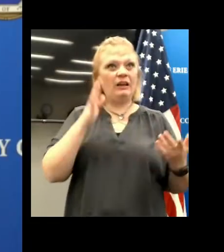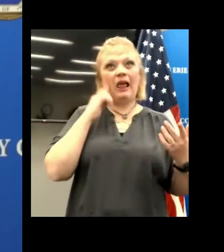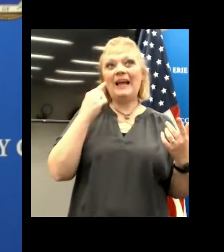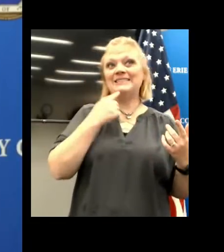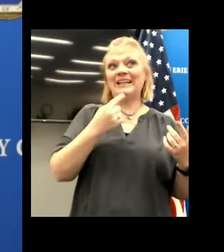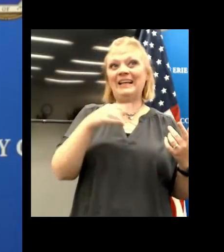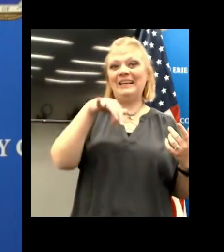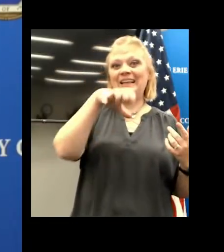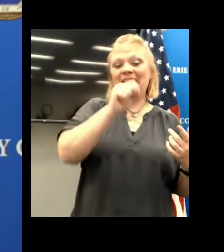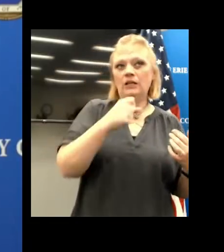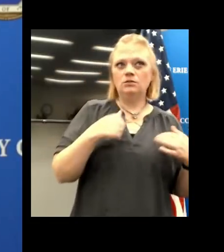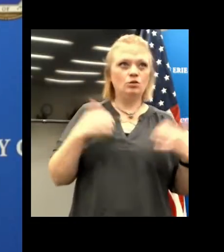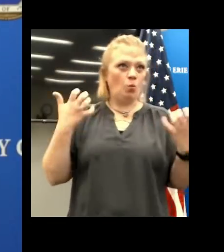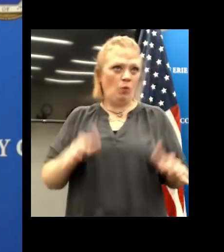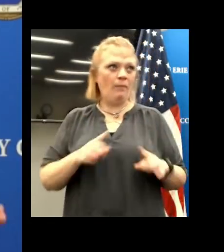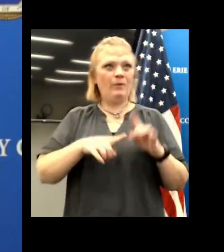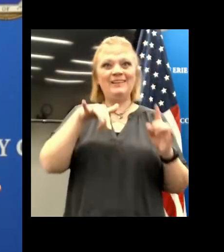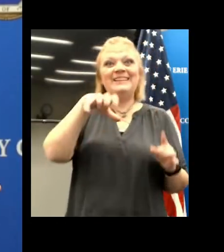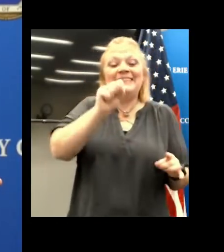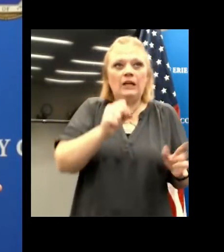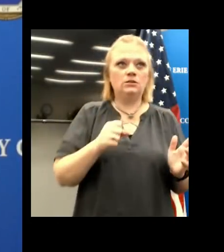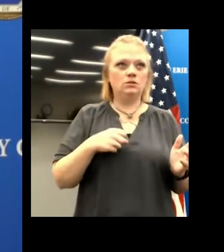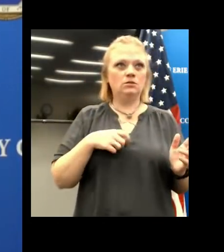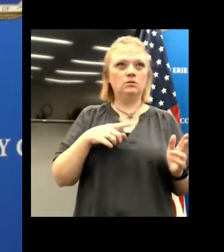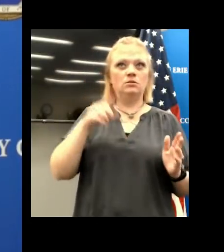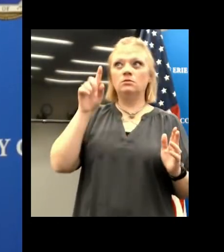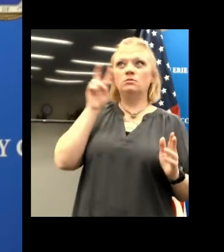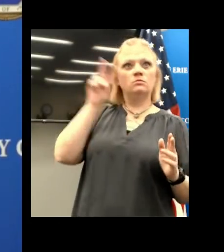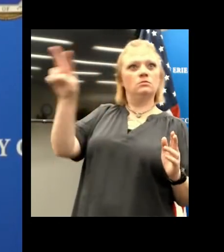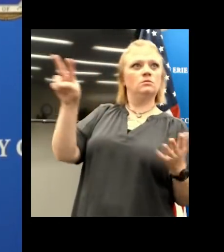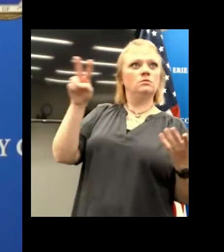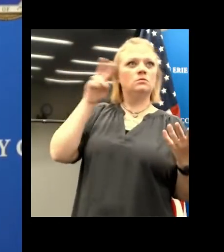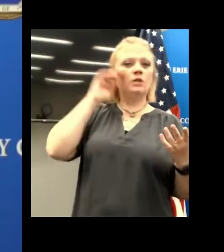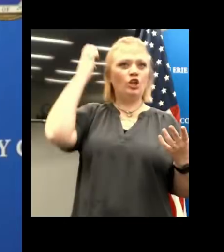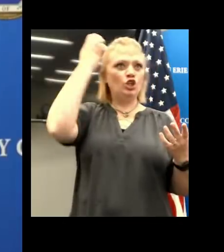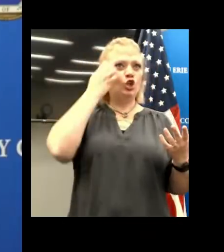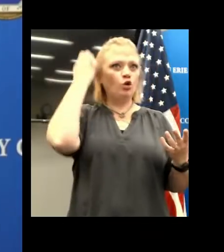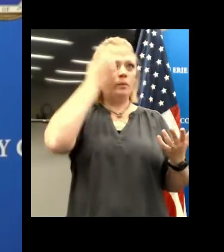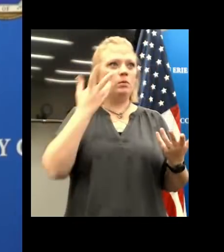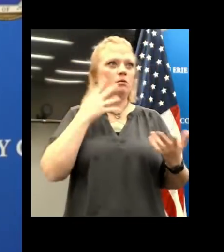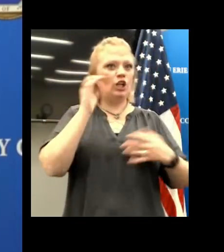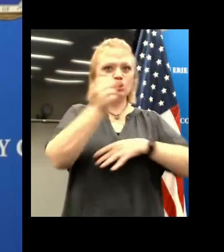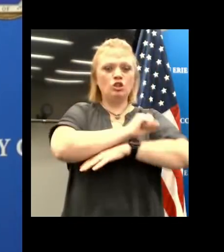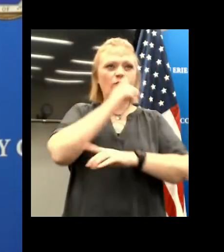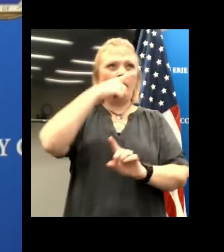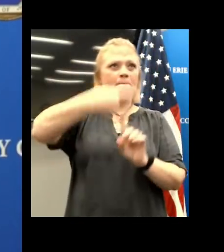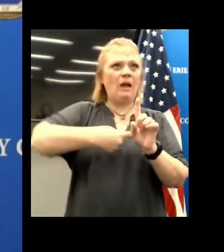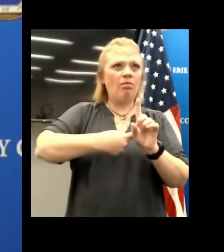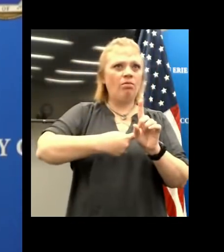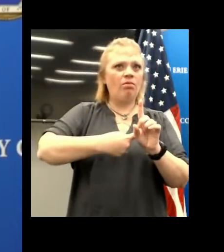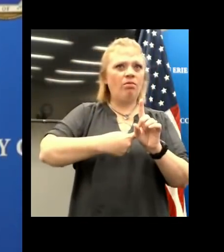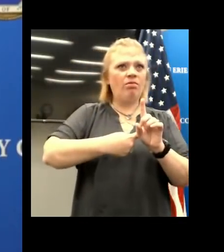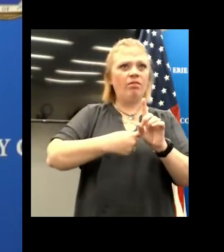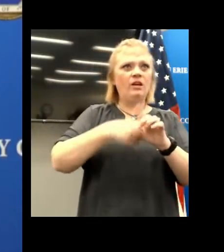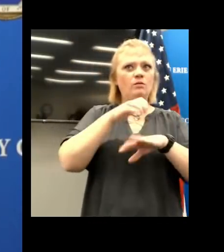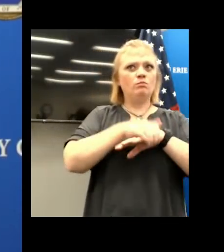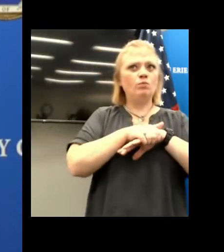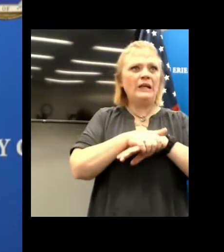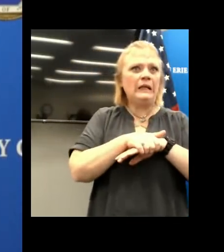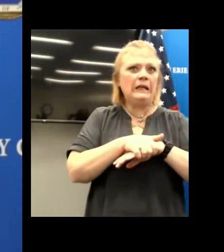yes. Not that we want that, but yes. Look what's happening in Europe right now. It basically shut down again for a whole month in Great Britain and